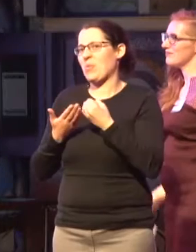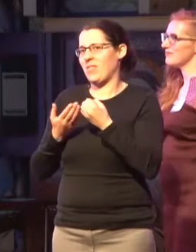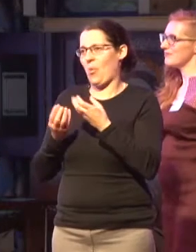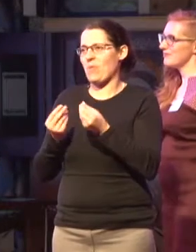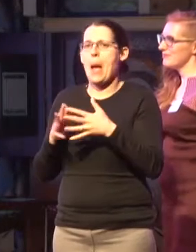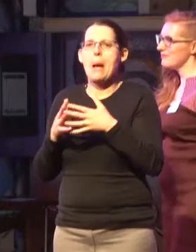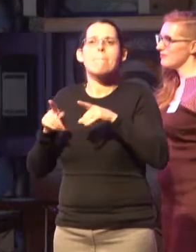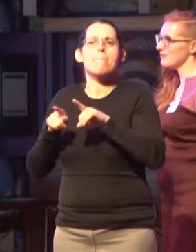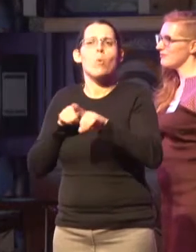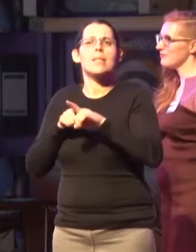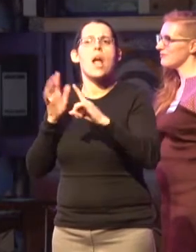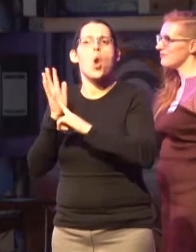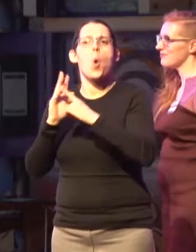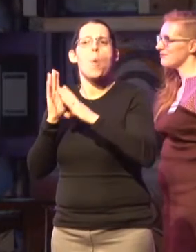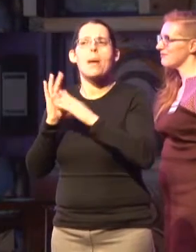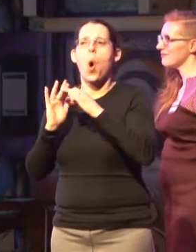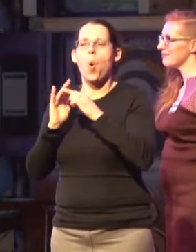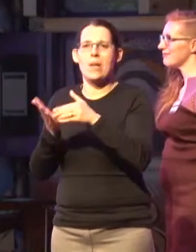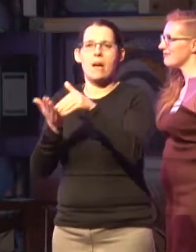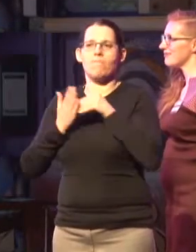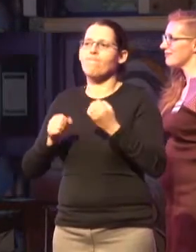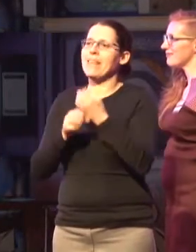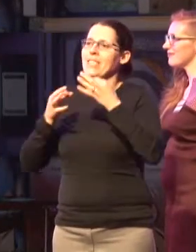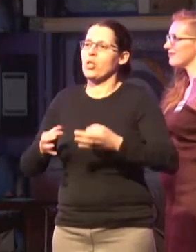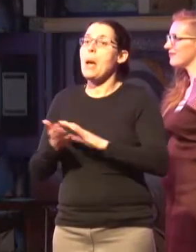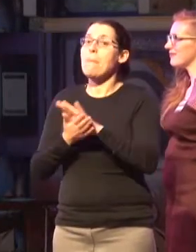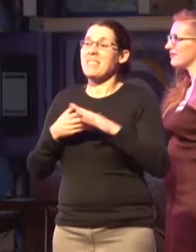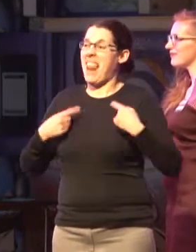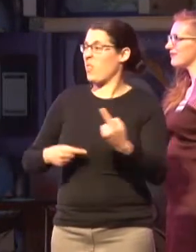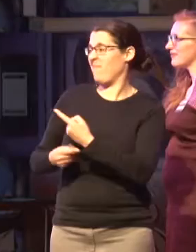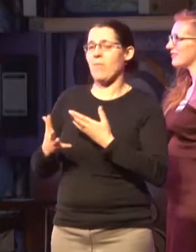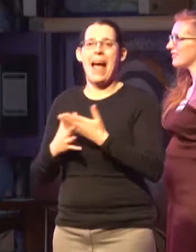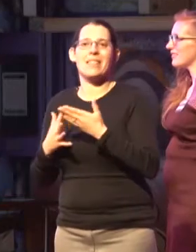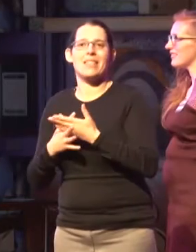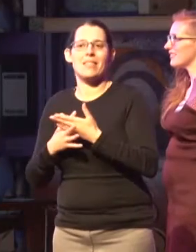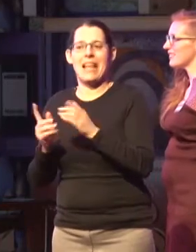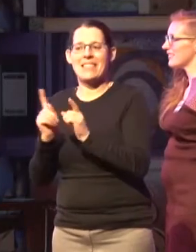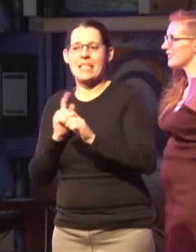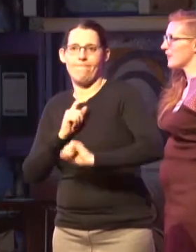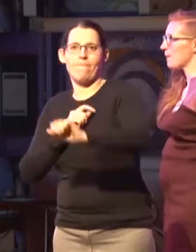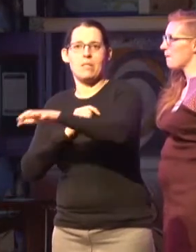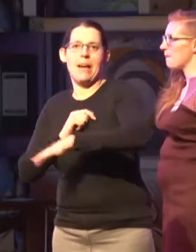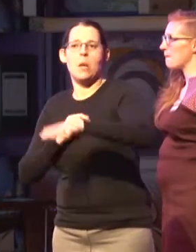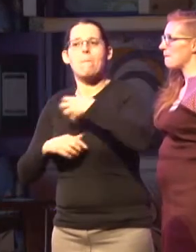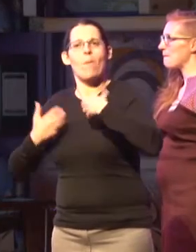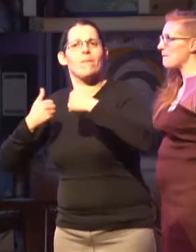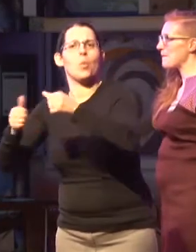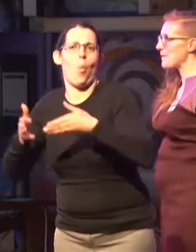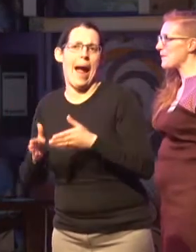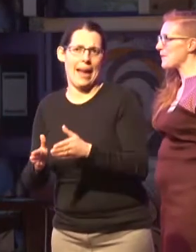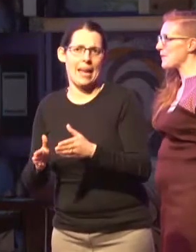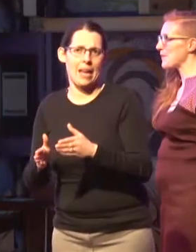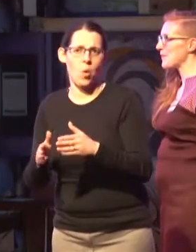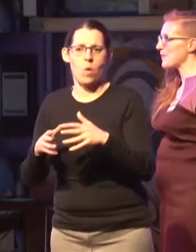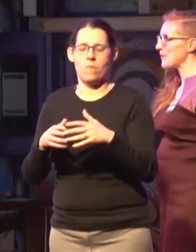to make decisions. So that's allowed us very much to access the city's spaces in a much more efficient way than would have ever been possible had we